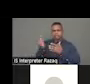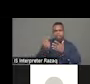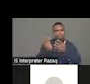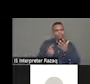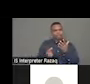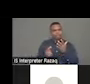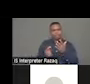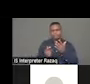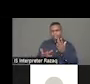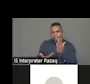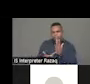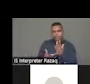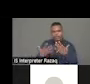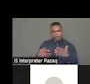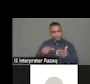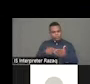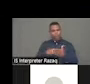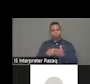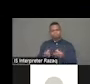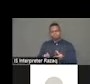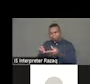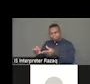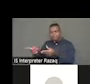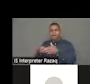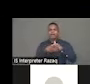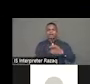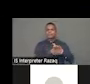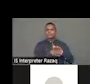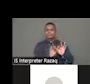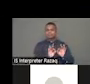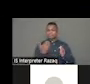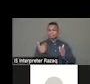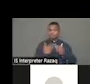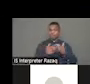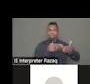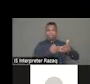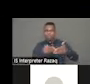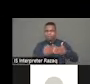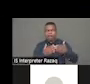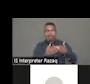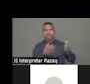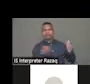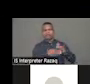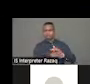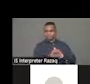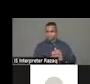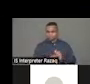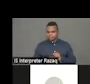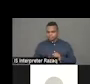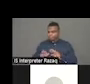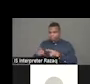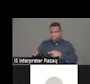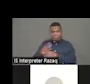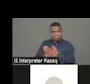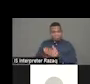abana bagire access kuri technology, waba afite ubumuga bw'ingingo cyangwa